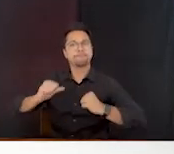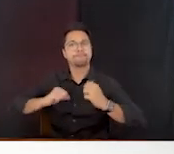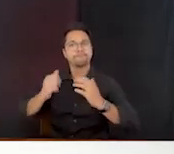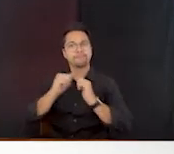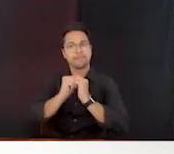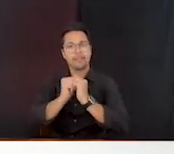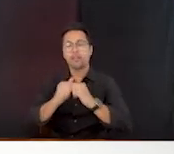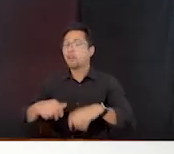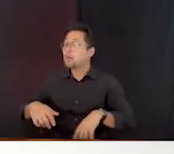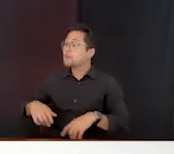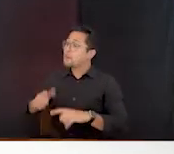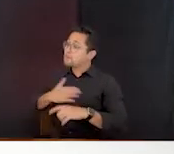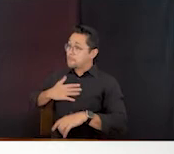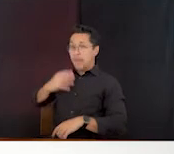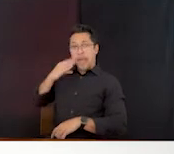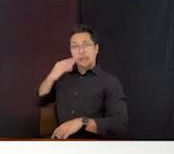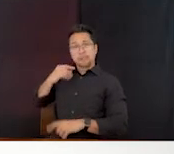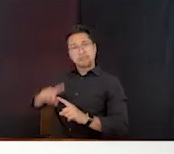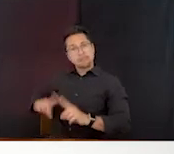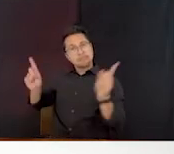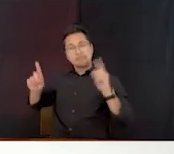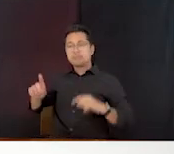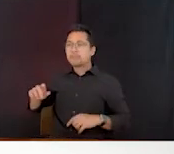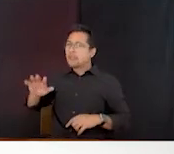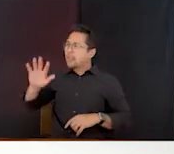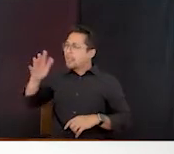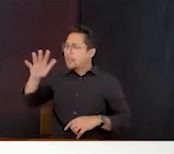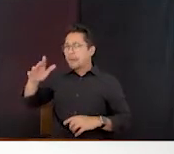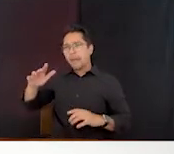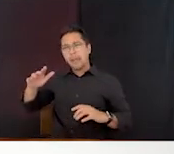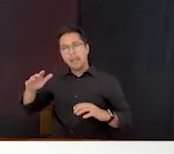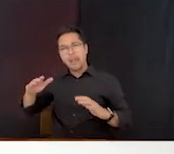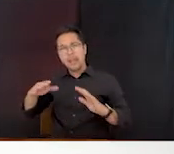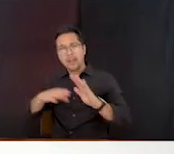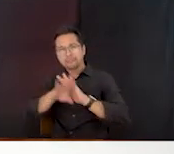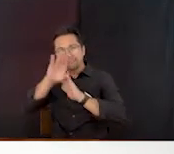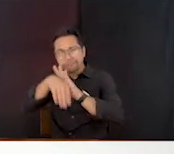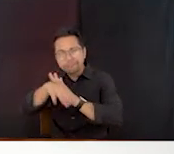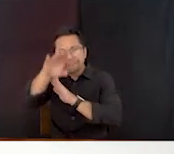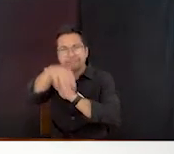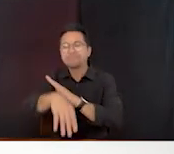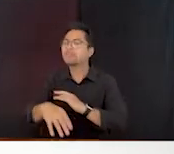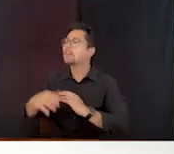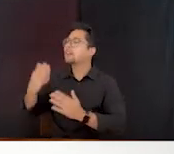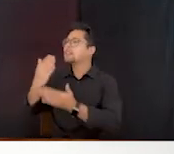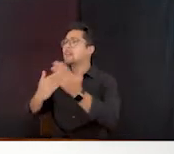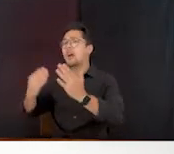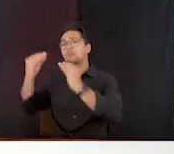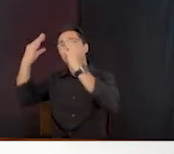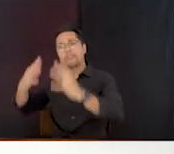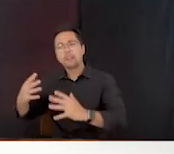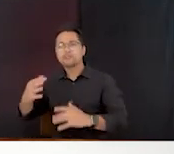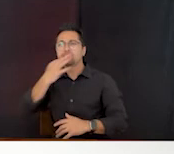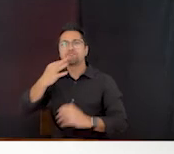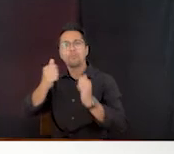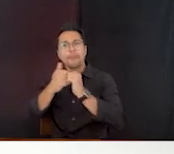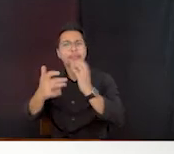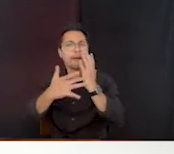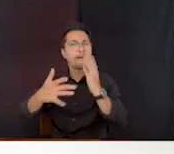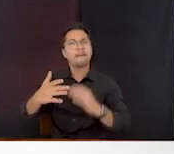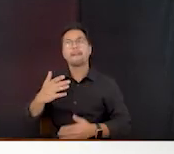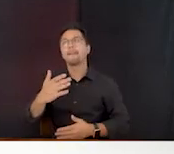online varied a lot just because it was very inconsistent. The professors weren't used to doing that, even if they were prepared. You know, some are better with handling the technology, some are